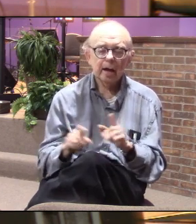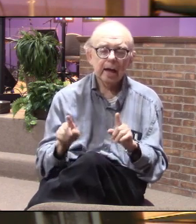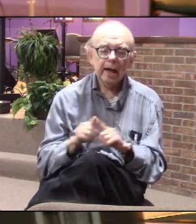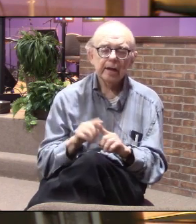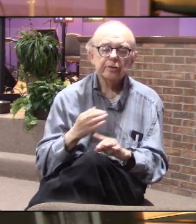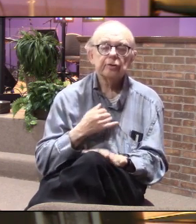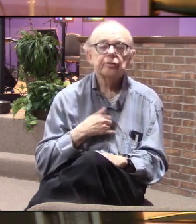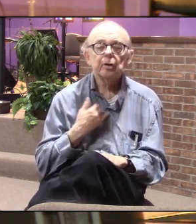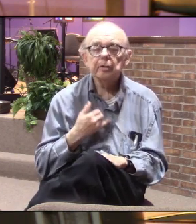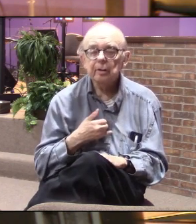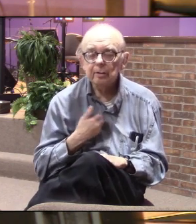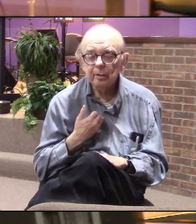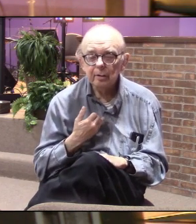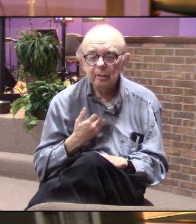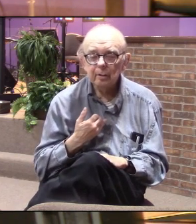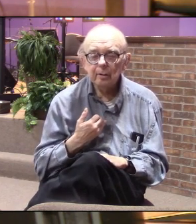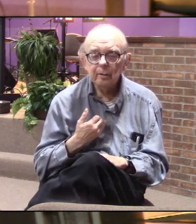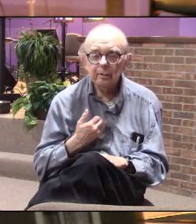Jonah.